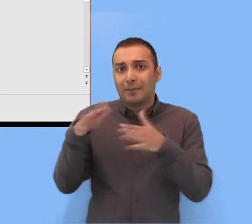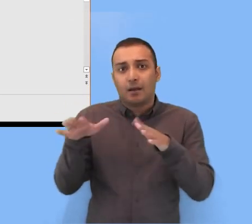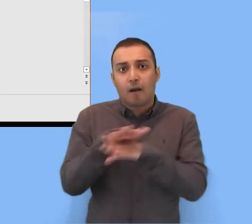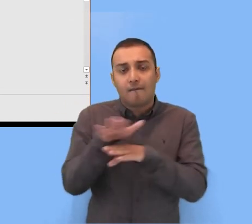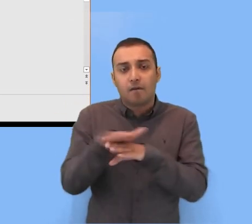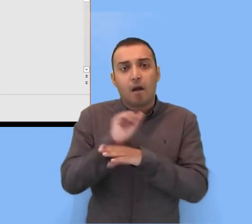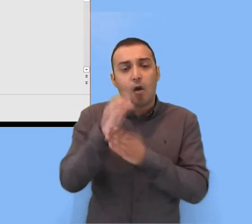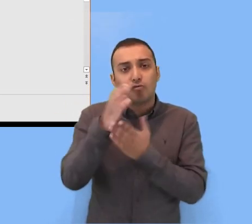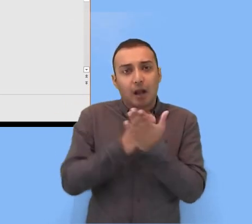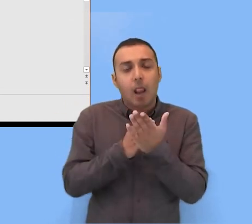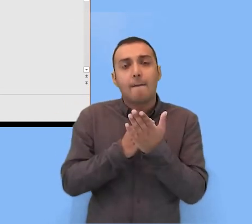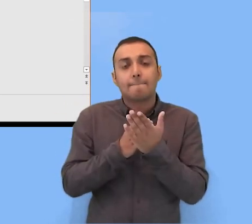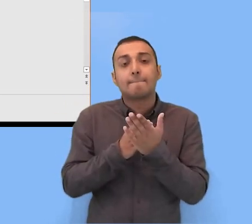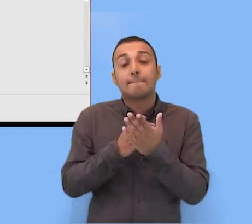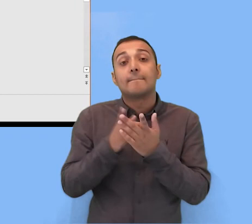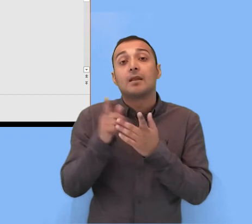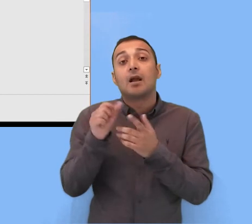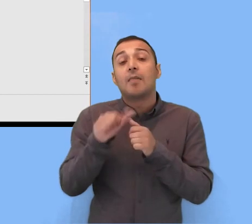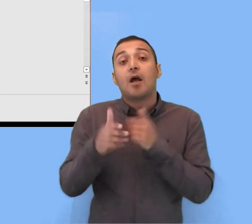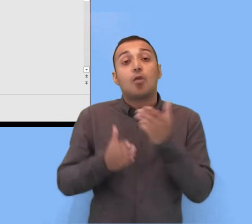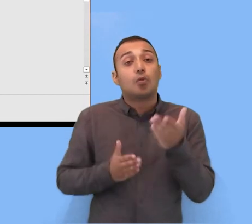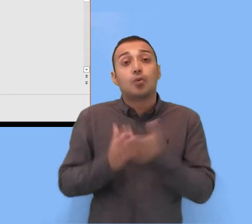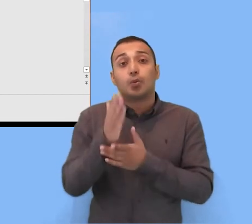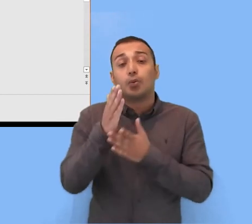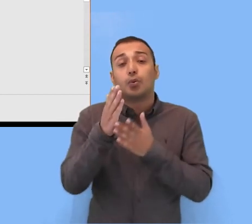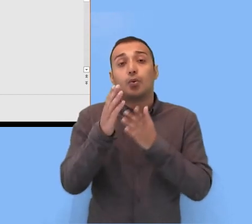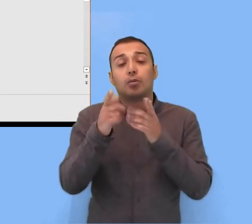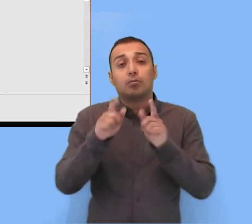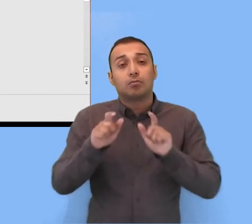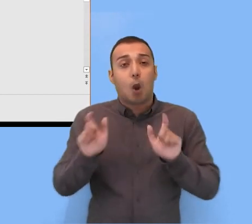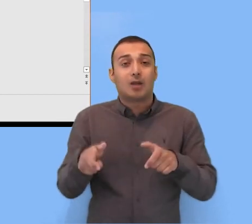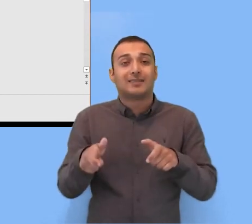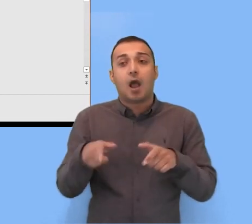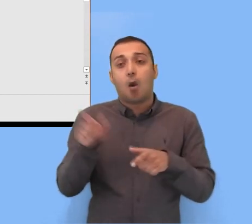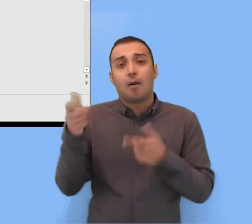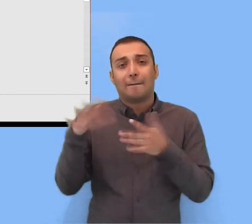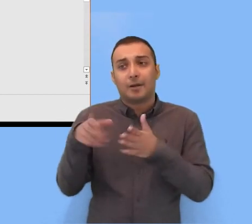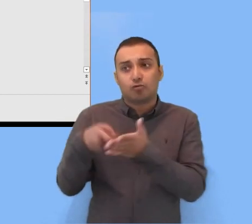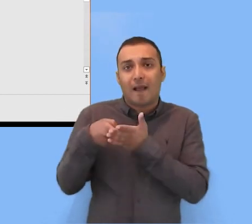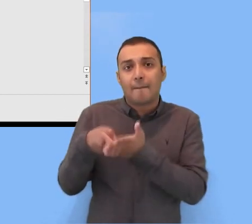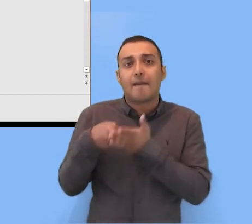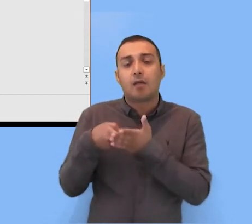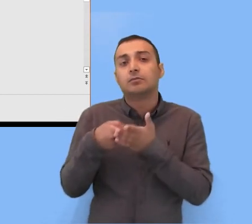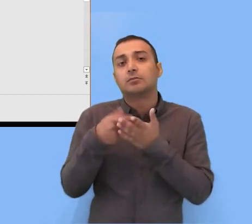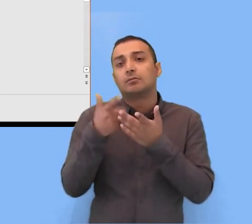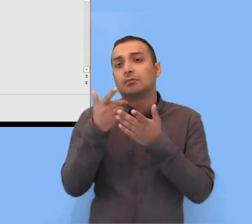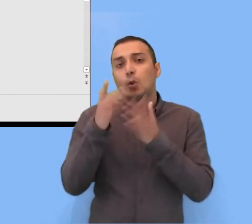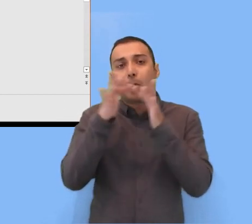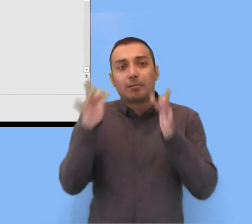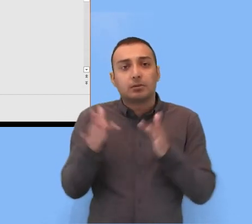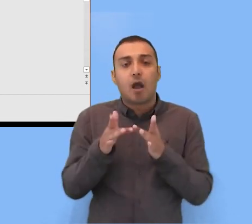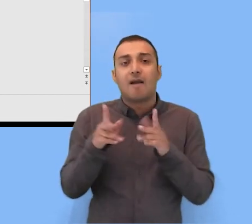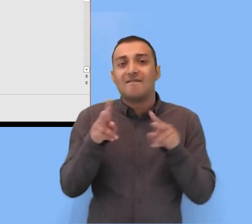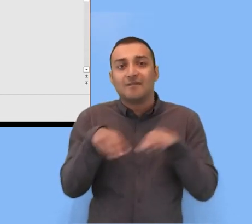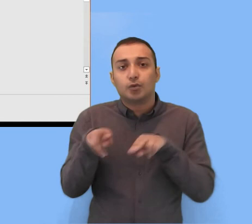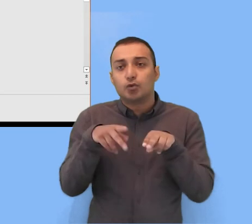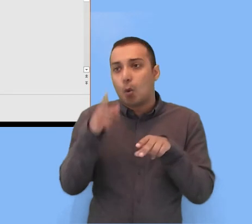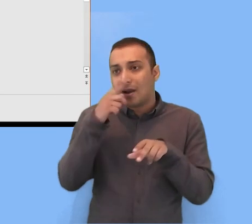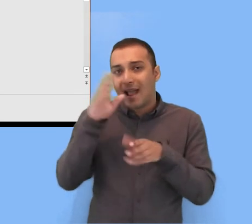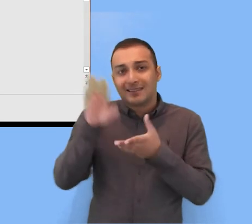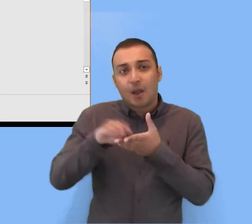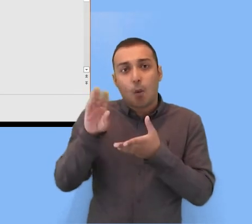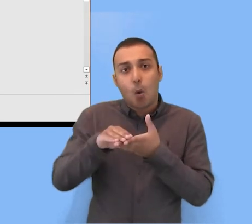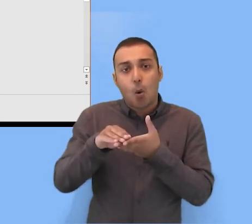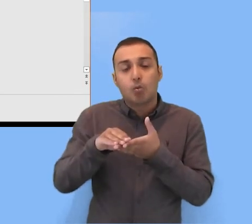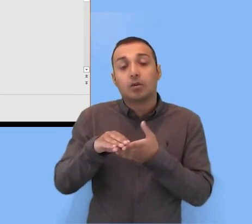lockdown, they suggested websites to use and some videos to download. And she did say to